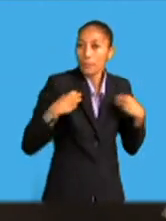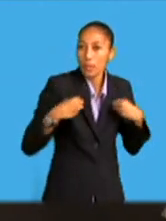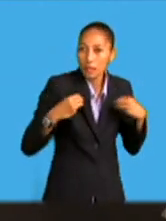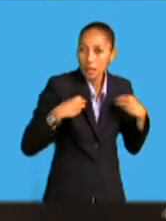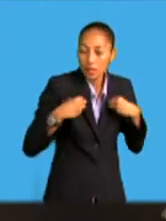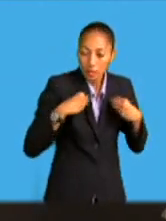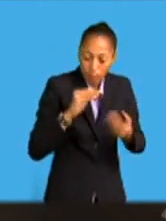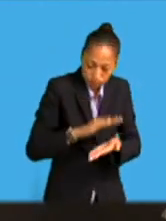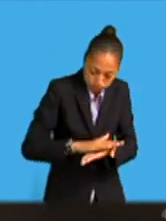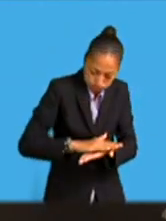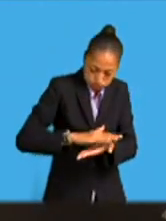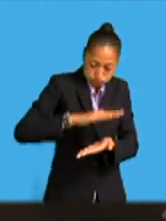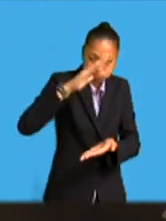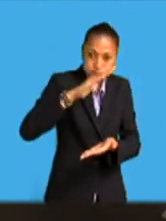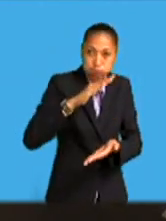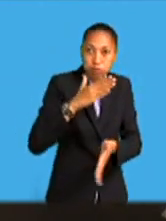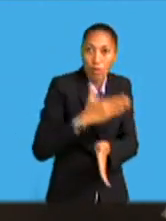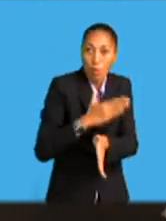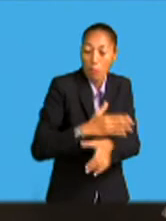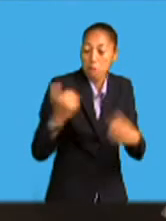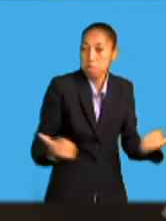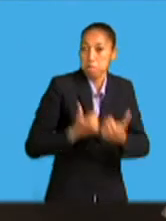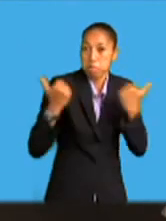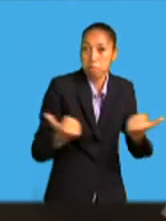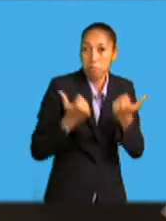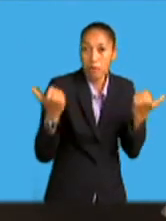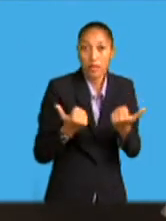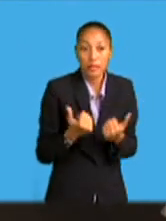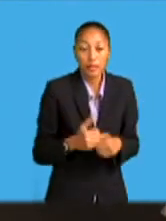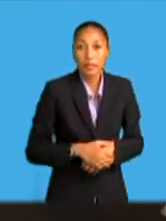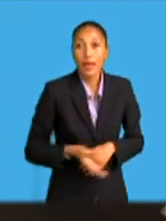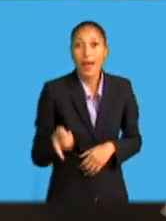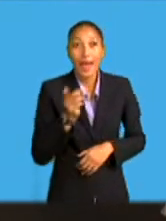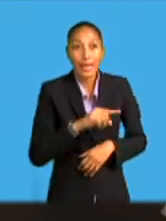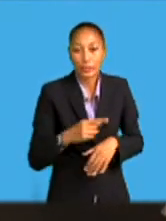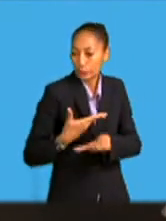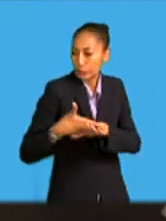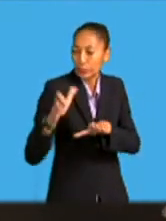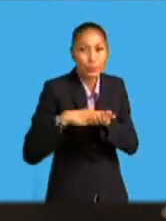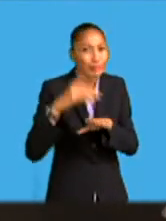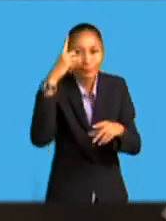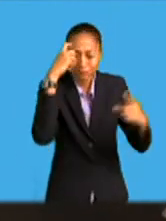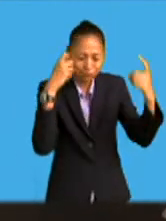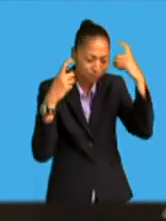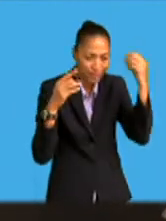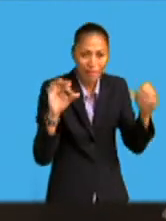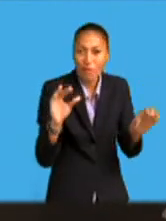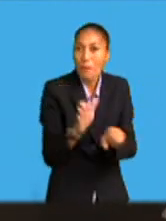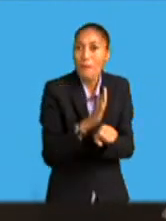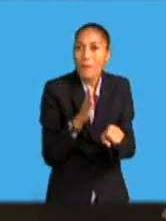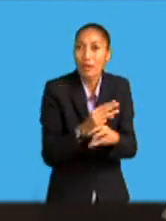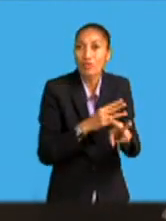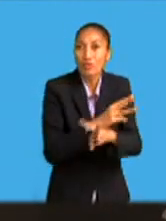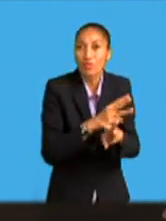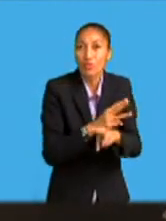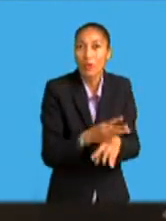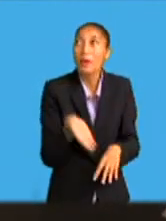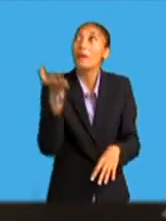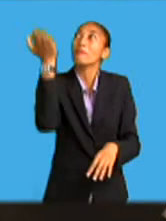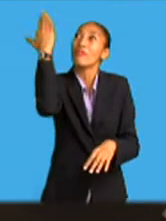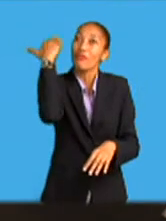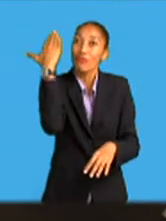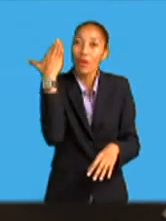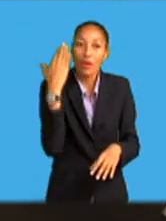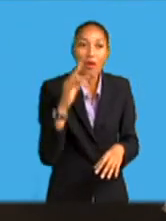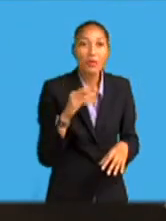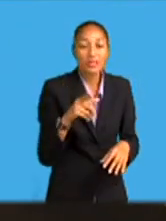increasing productivity, creating high standards, and modernizing the wood carving industry, which in the past was practiced in a